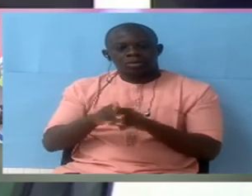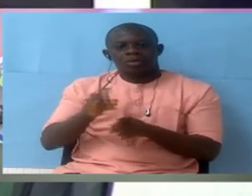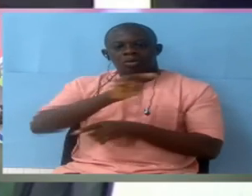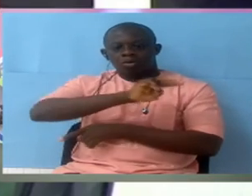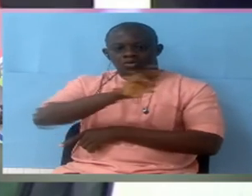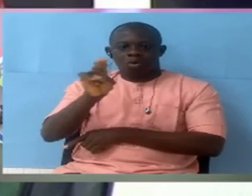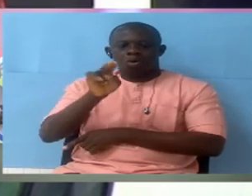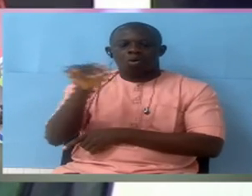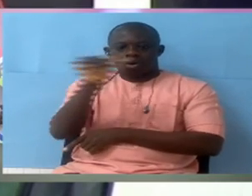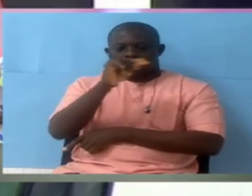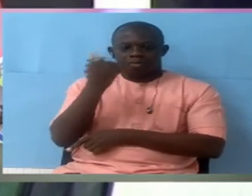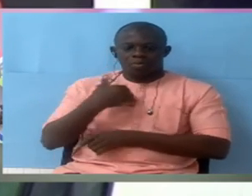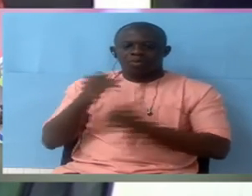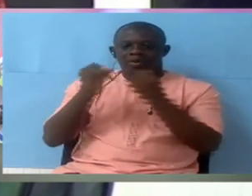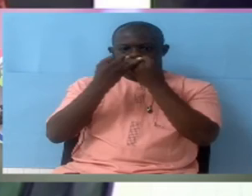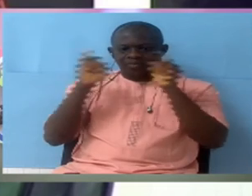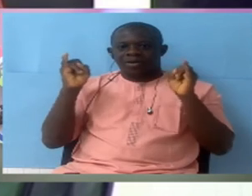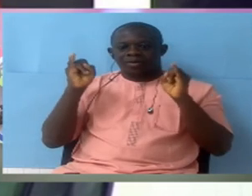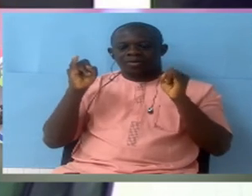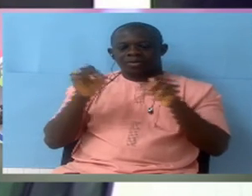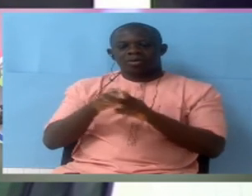were released before